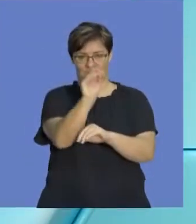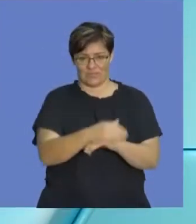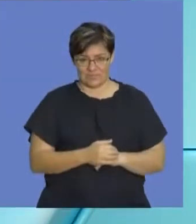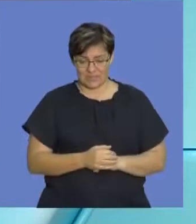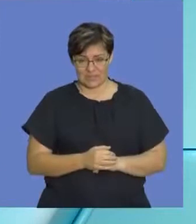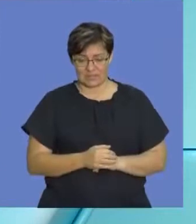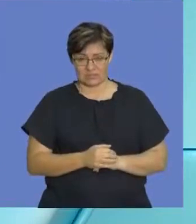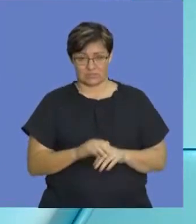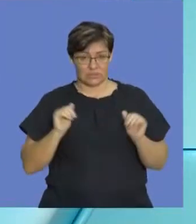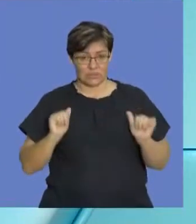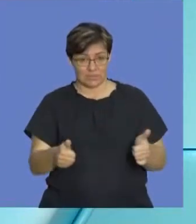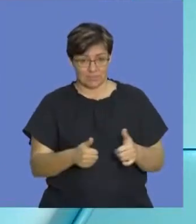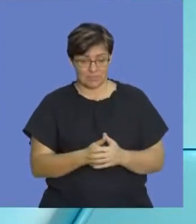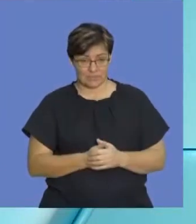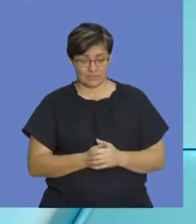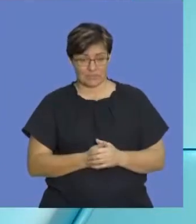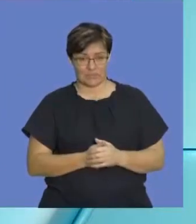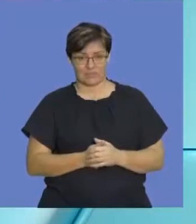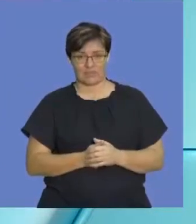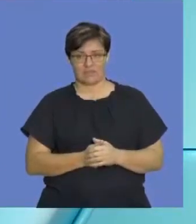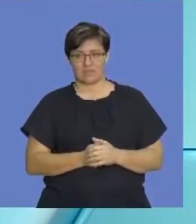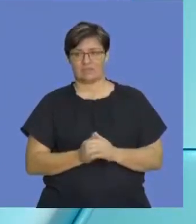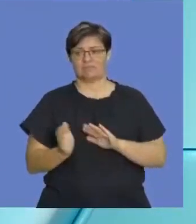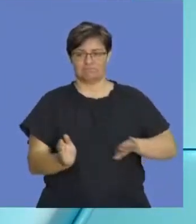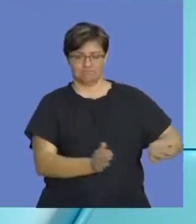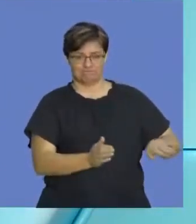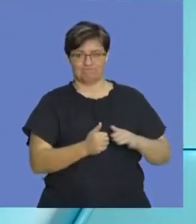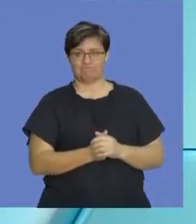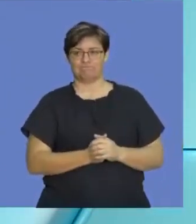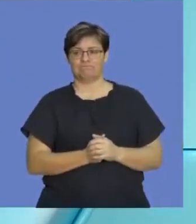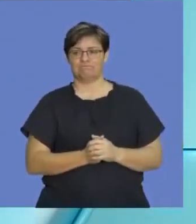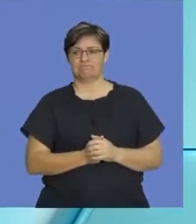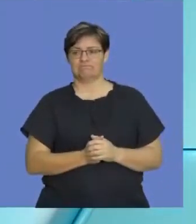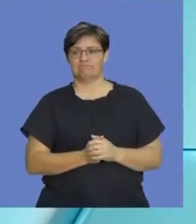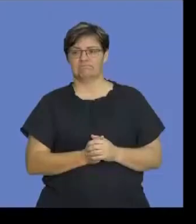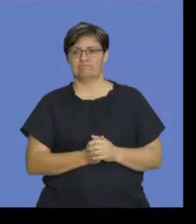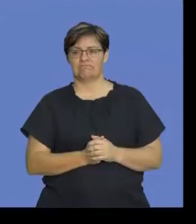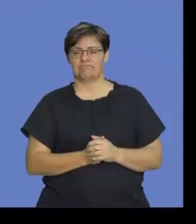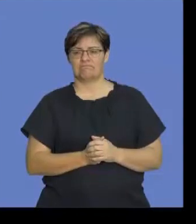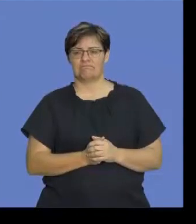factory overheads. Okay, great stuff. Let's carry on.